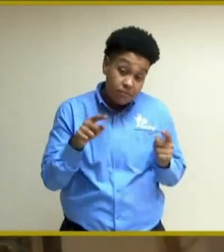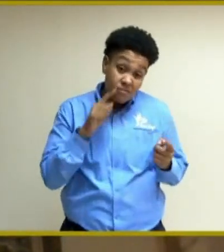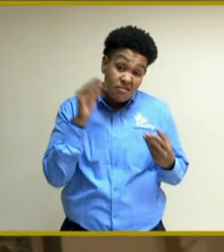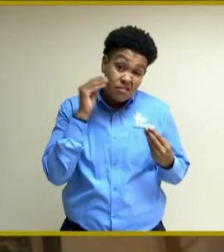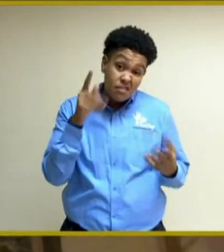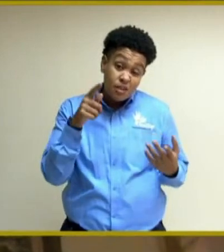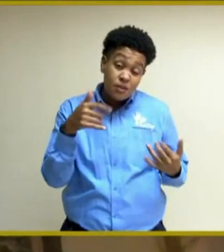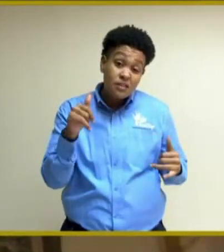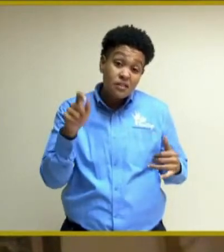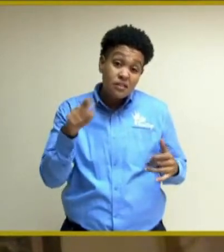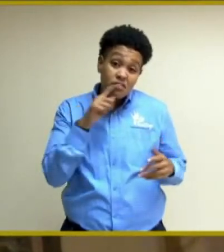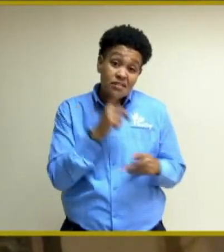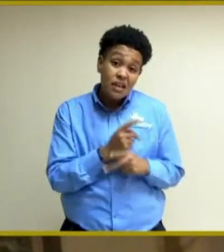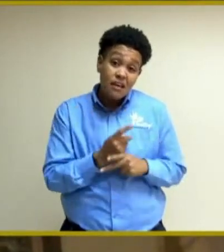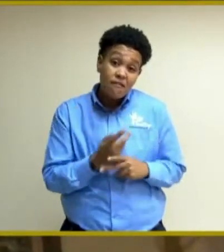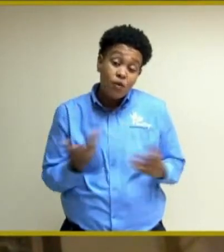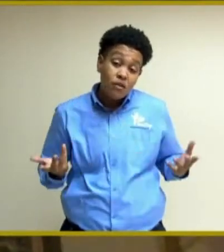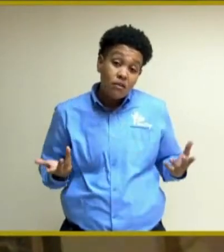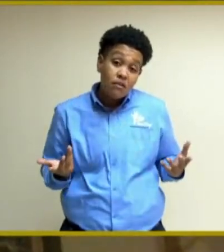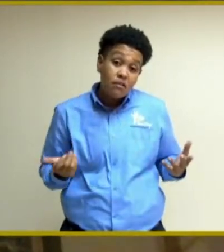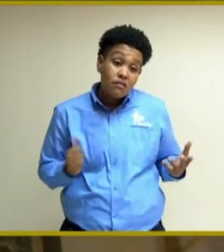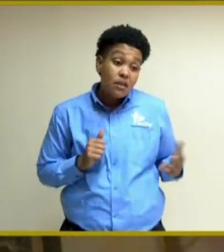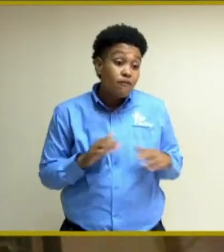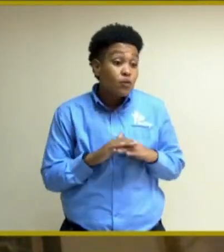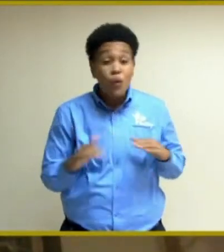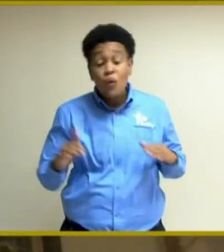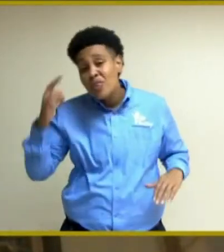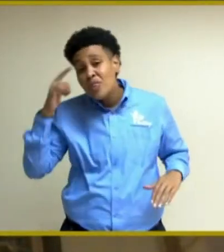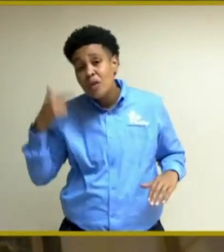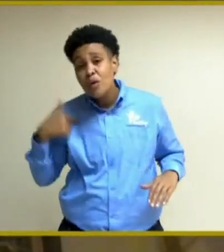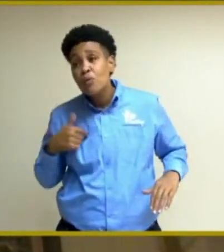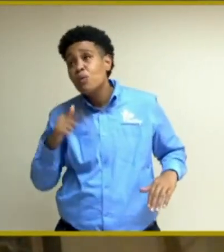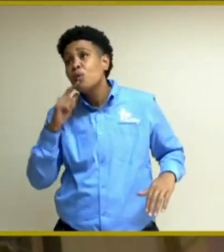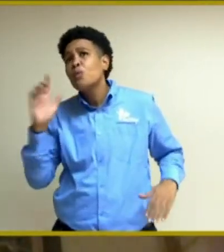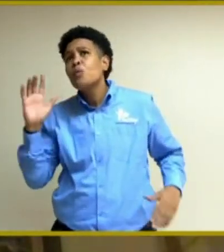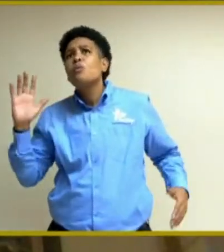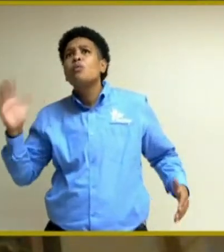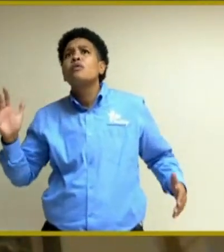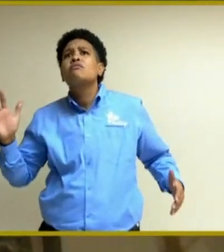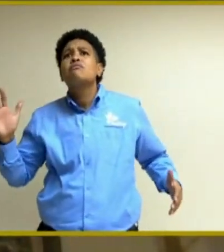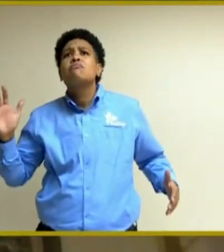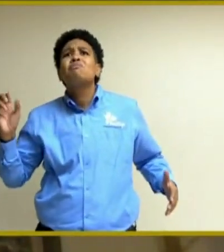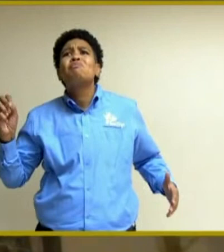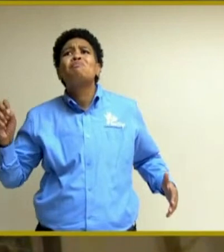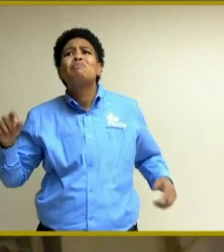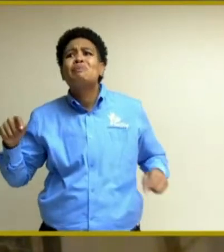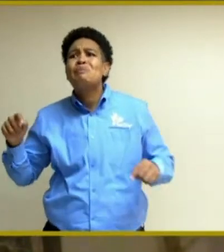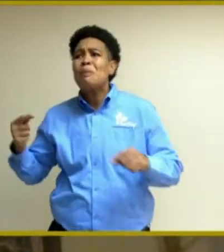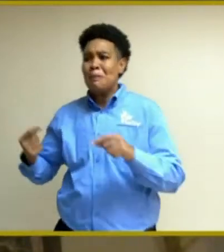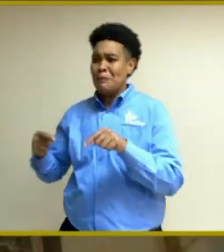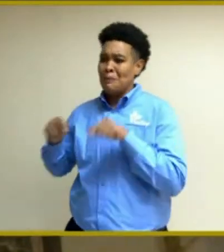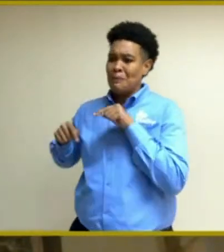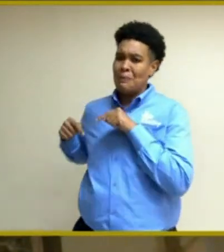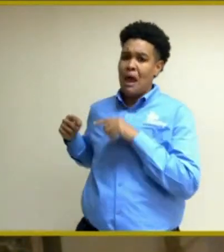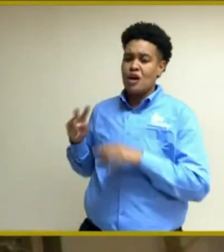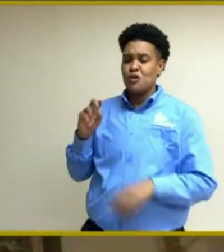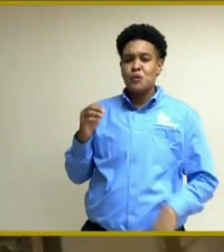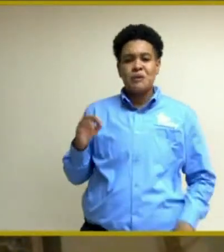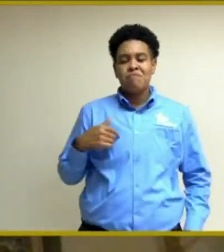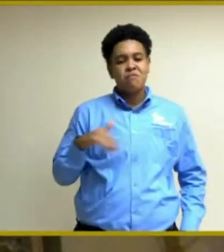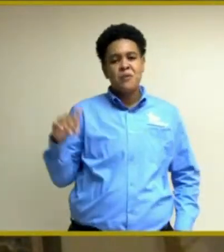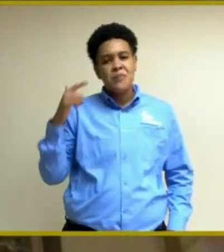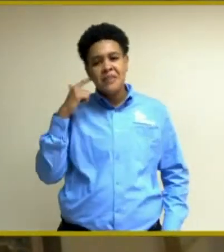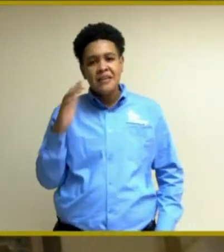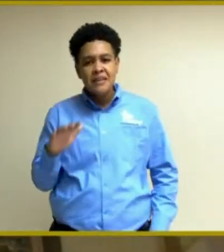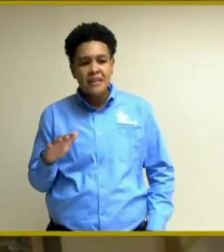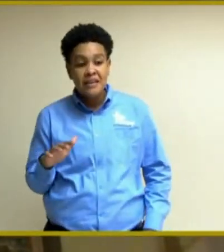you still need to be very careful. I don't think that we're ever going to go back to 2019.